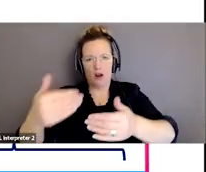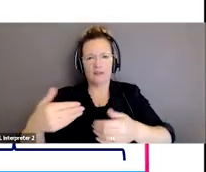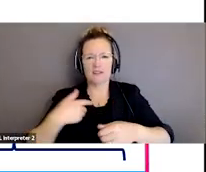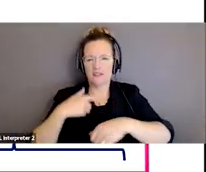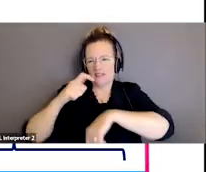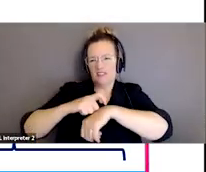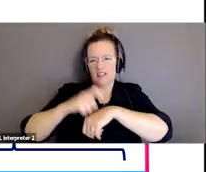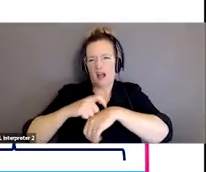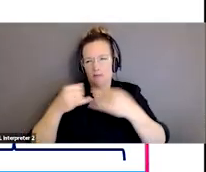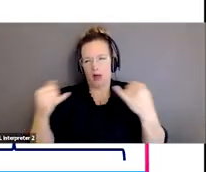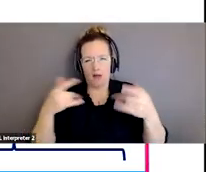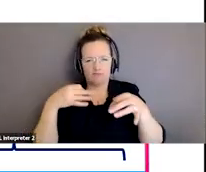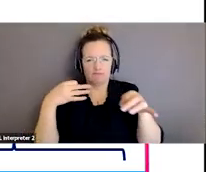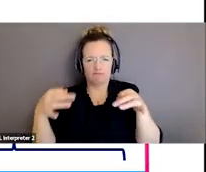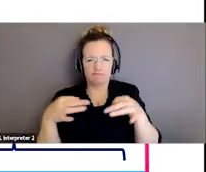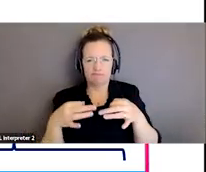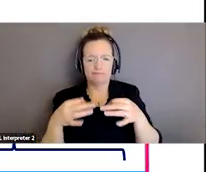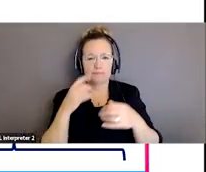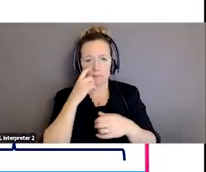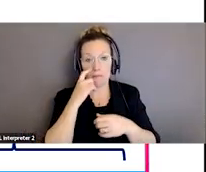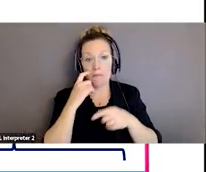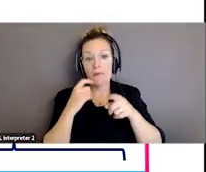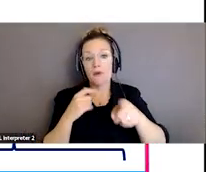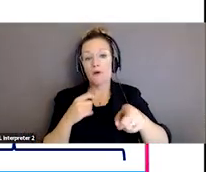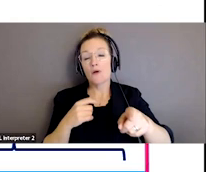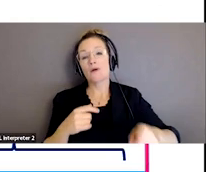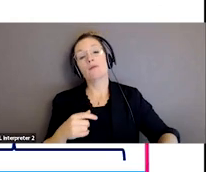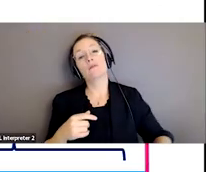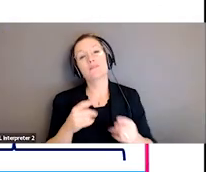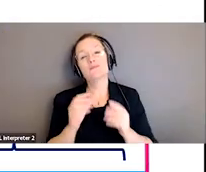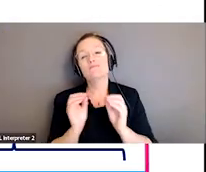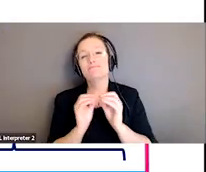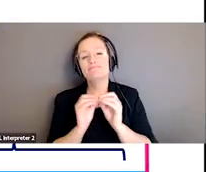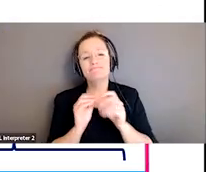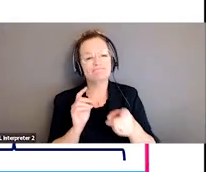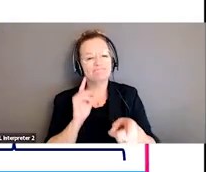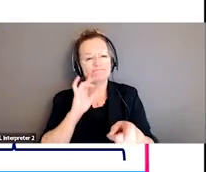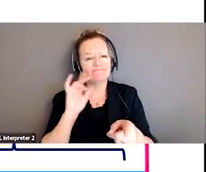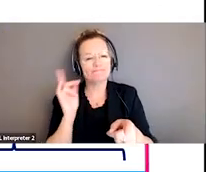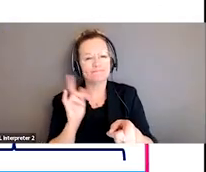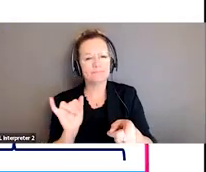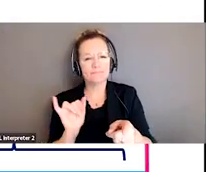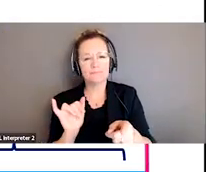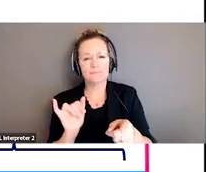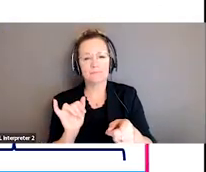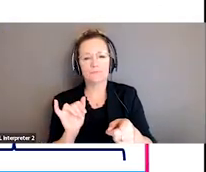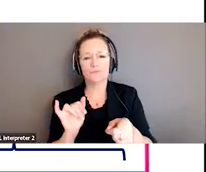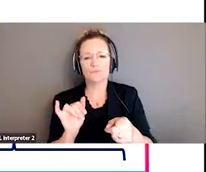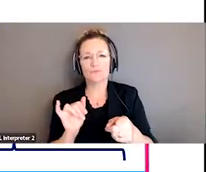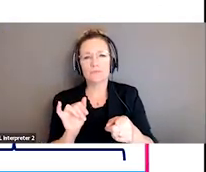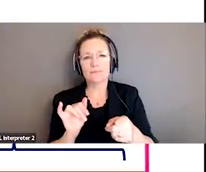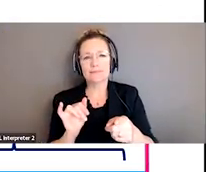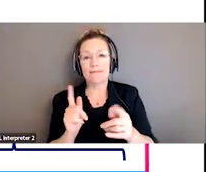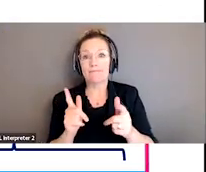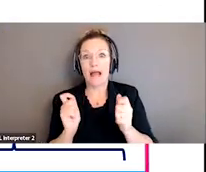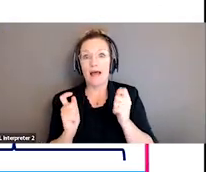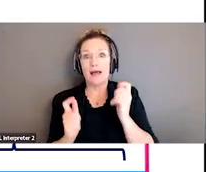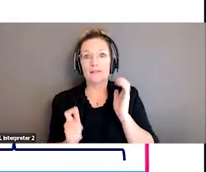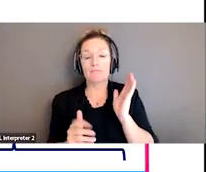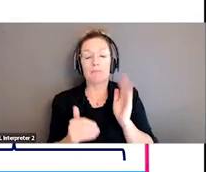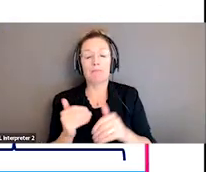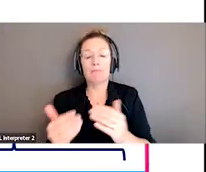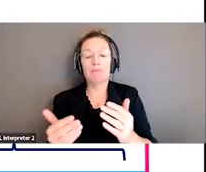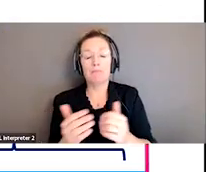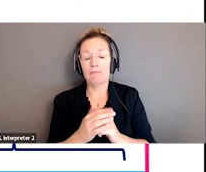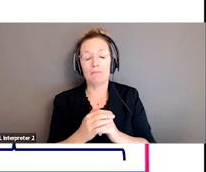is more typical in an industry where things don't necessarily move so fast. So biotech, this is